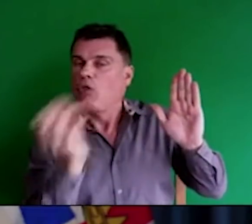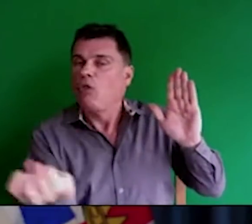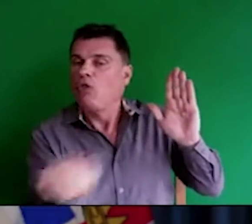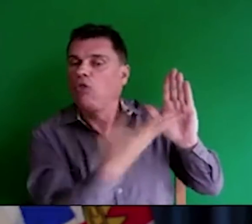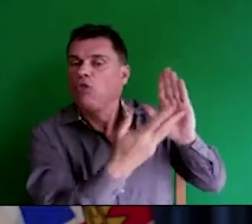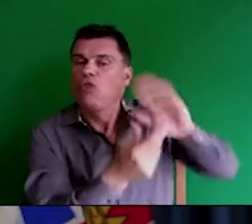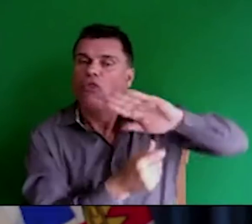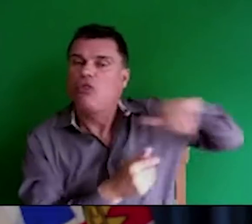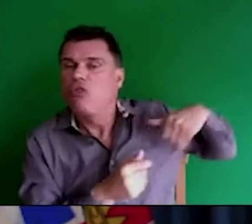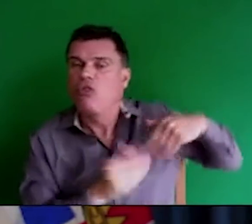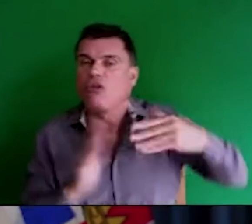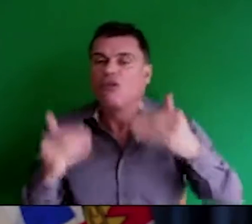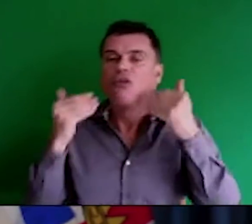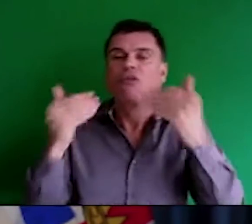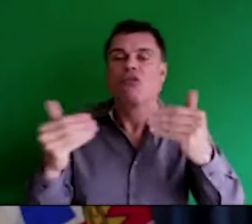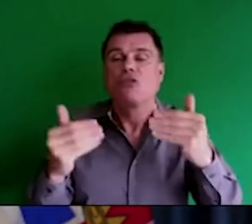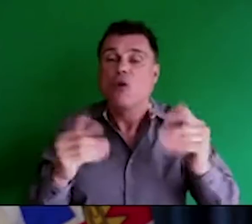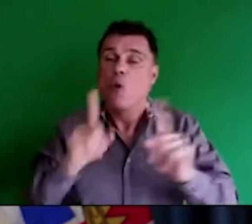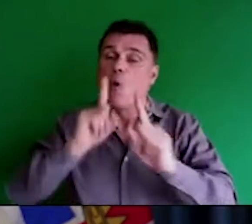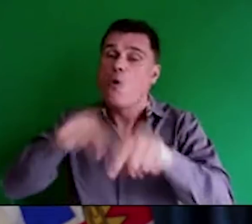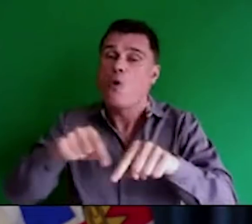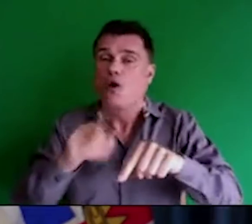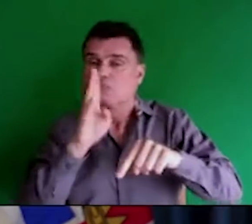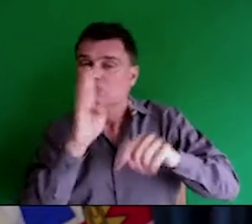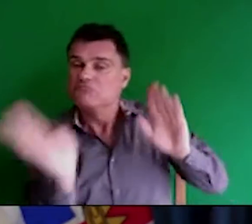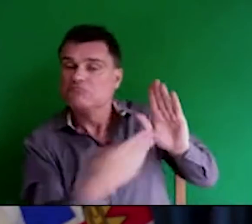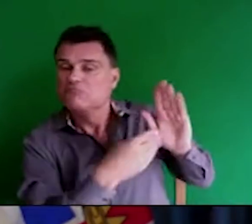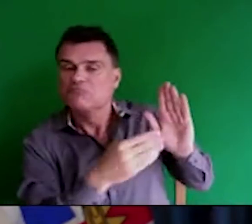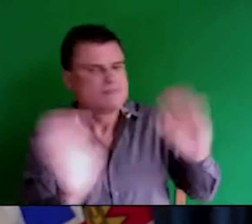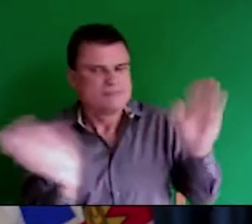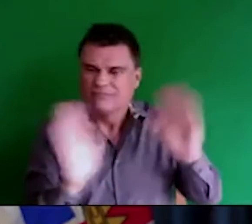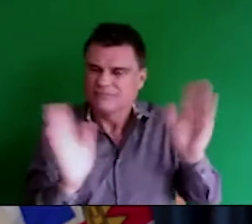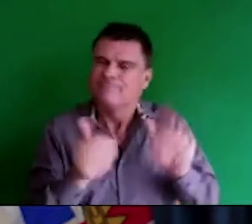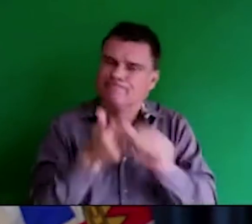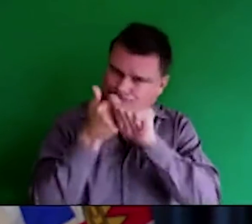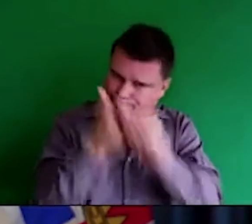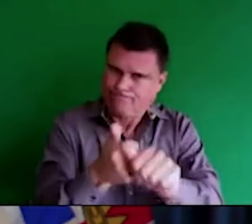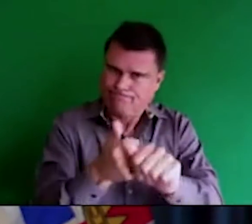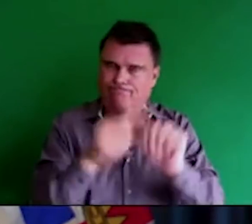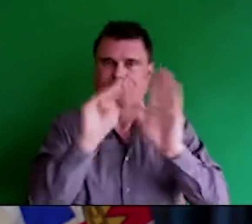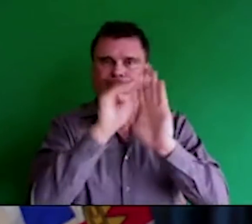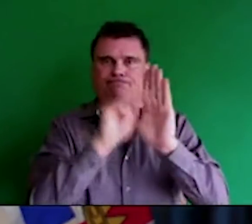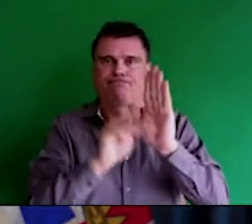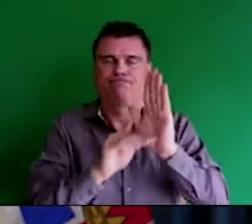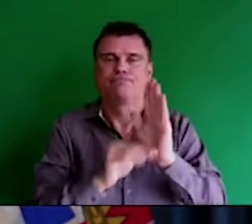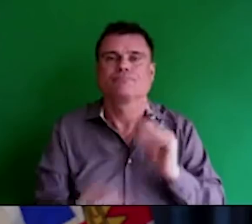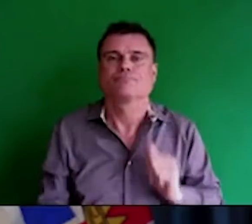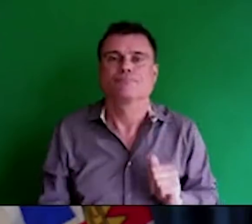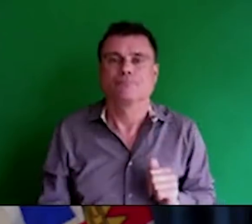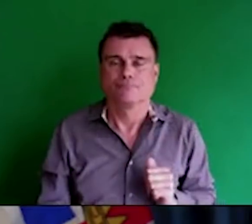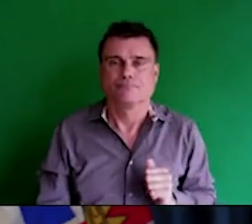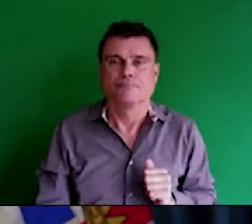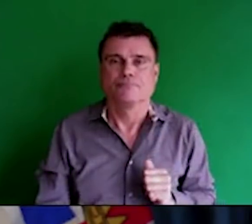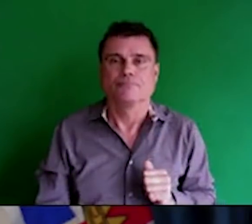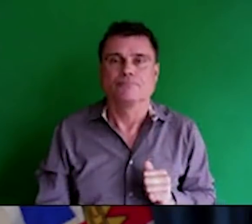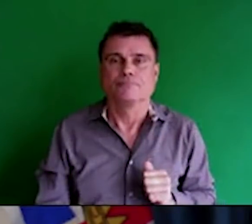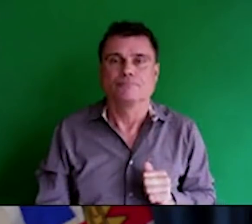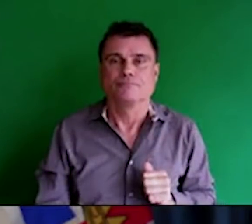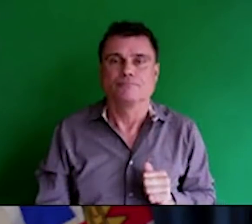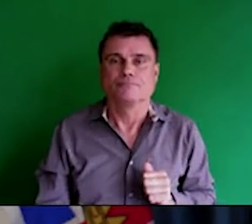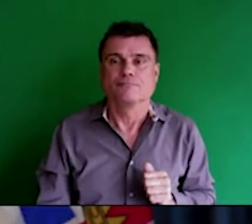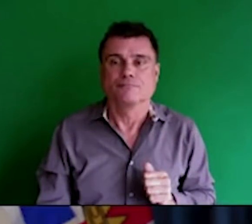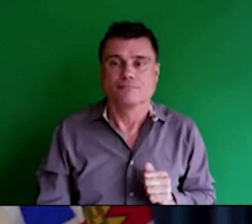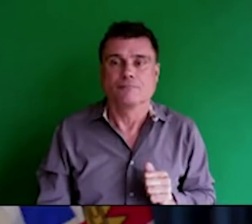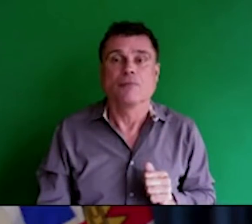ahead. I also want to just take a moment to talk about our school system. It is important for kids, it is important for community that our school